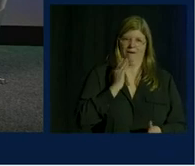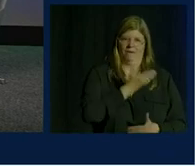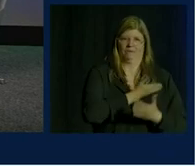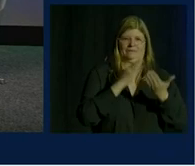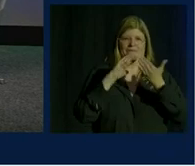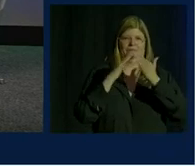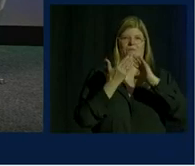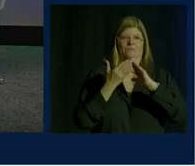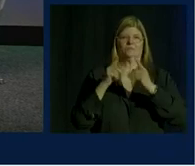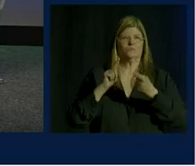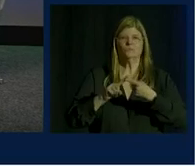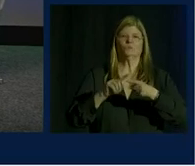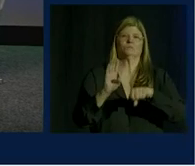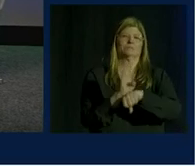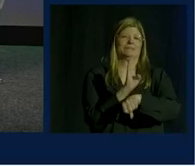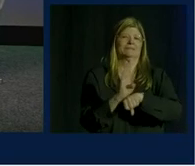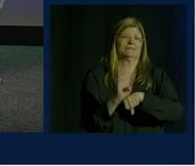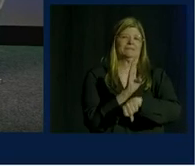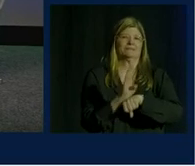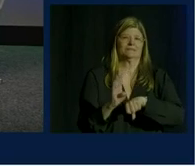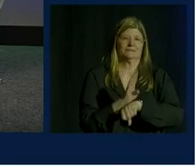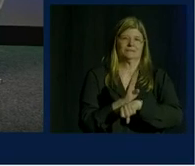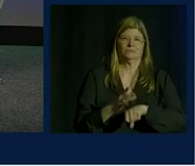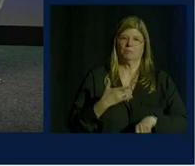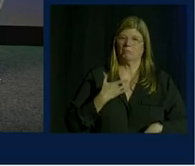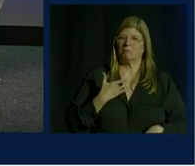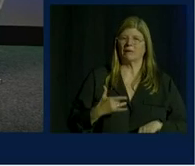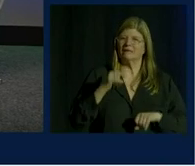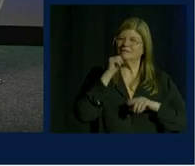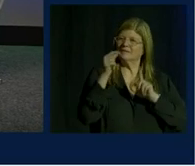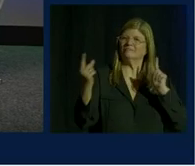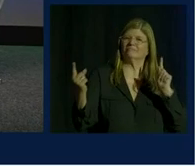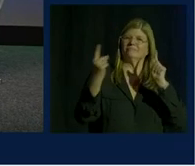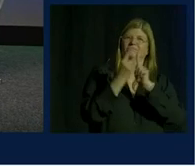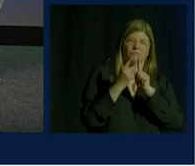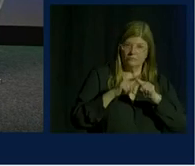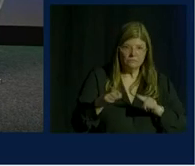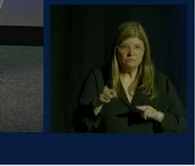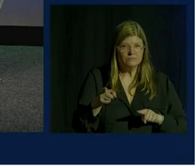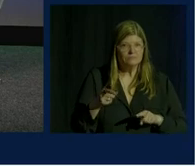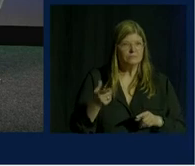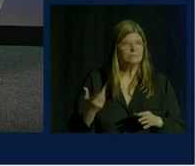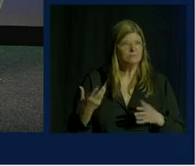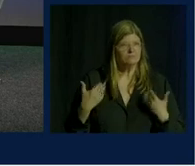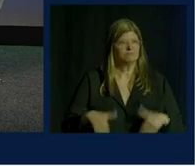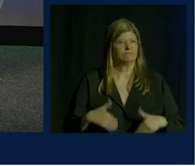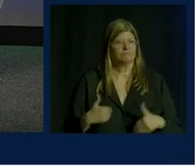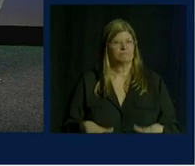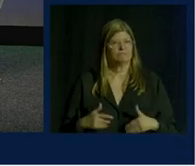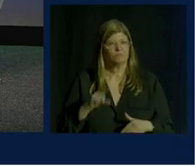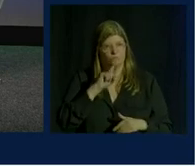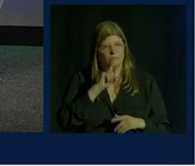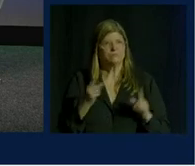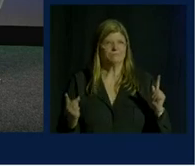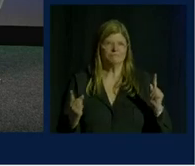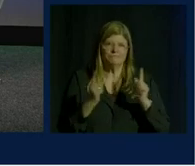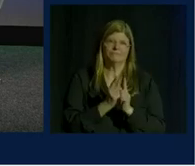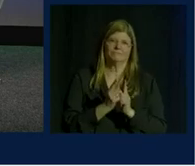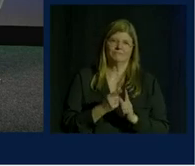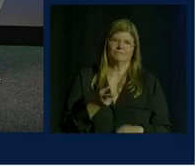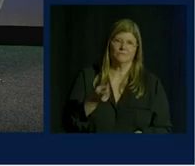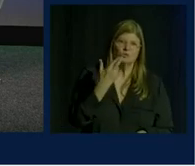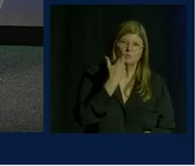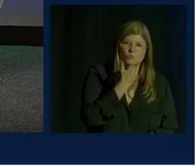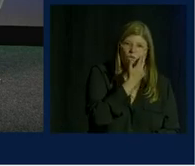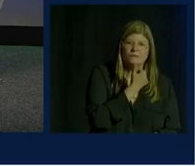would have never met or engaged with, particularly on the retail side for durable goods, and then even on the restaurant side for DC.gov. So it's